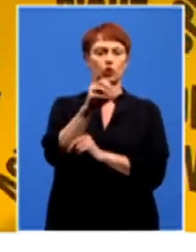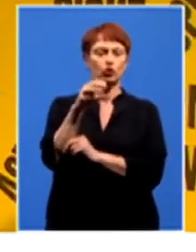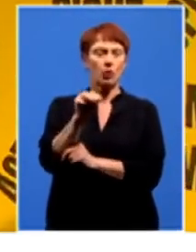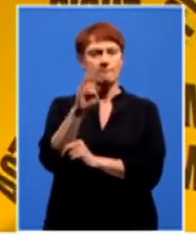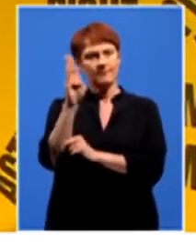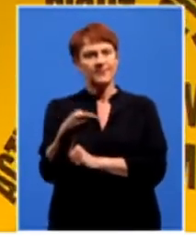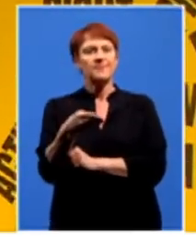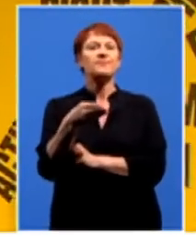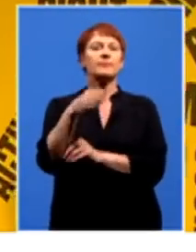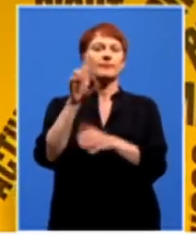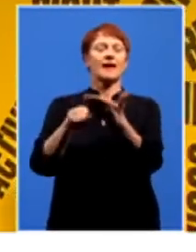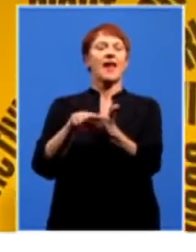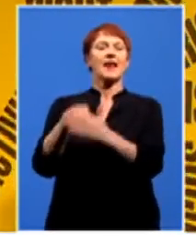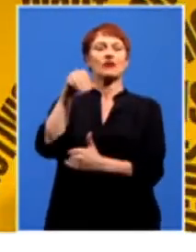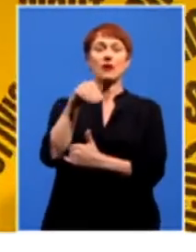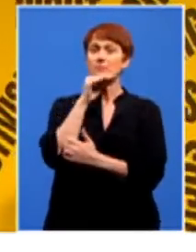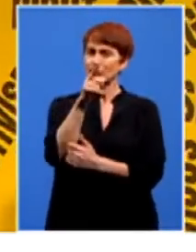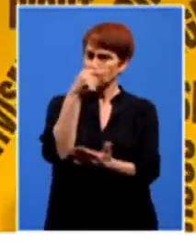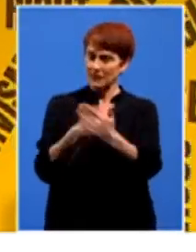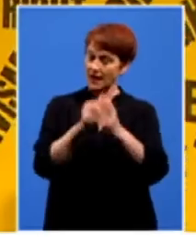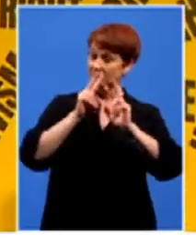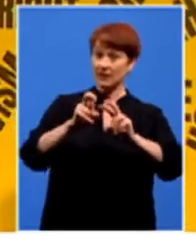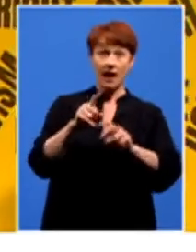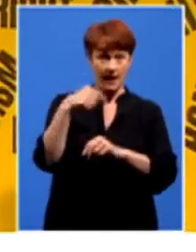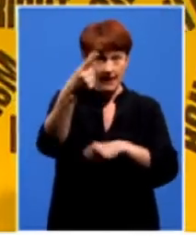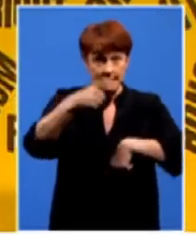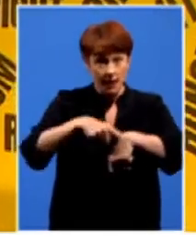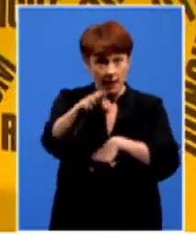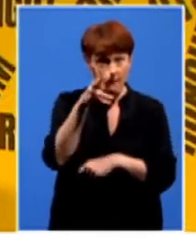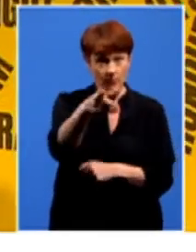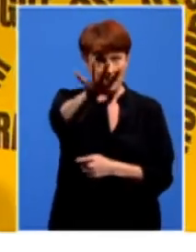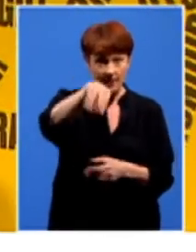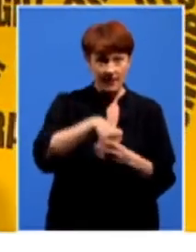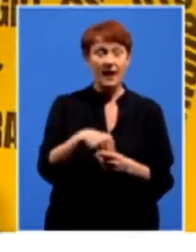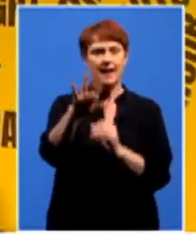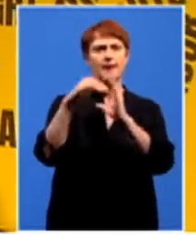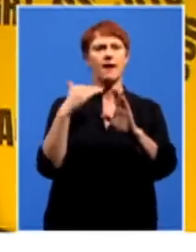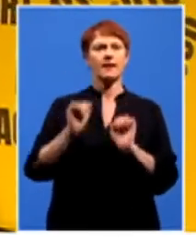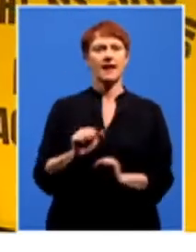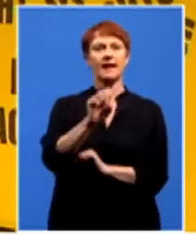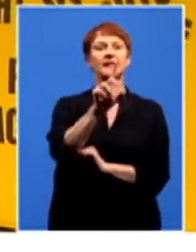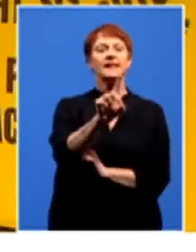sabcnews.com/elections. Remember, if you want to be part of the People's View in the next show, send us an email,